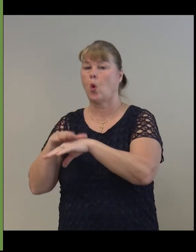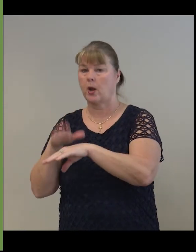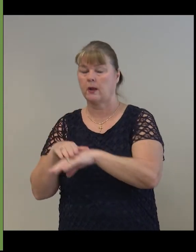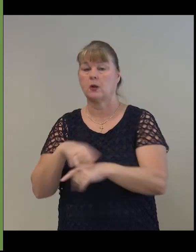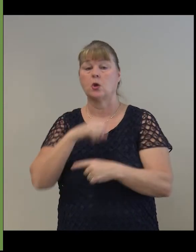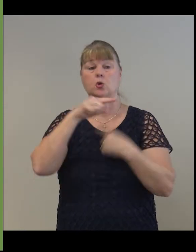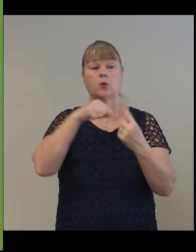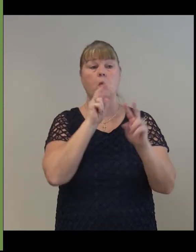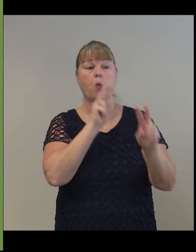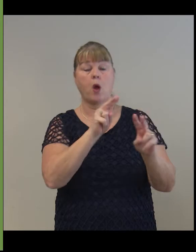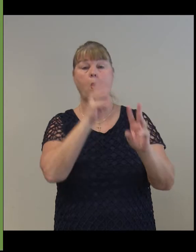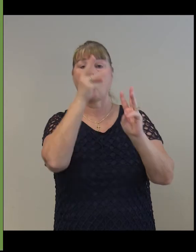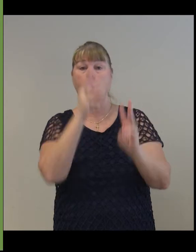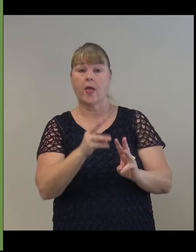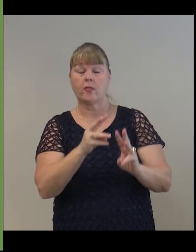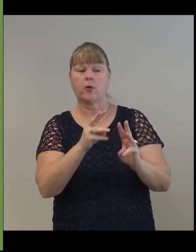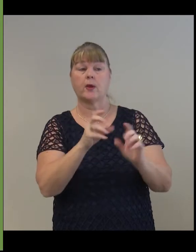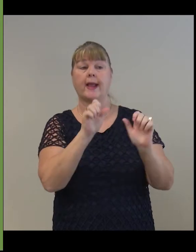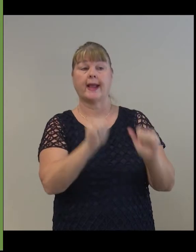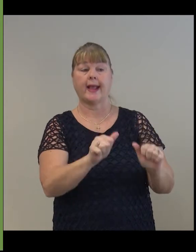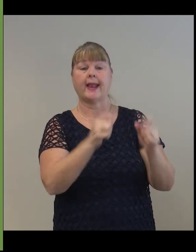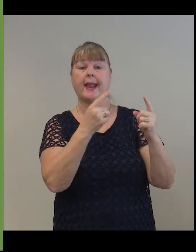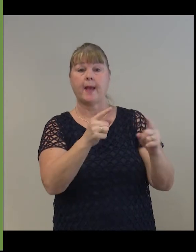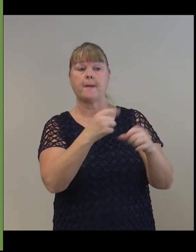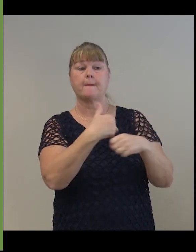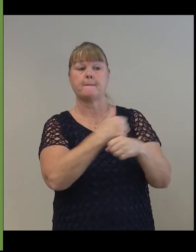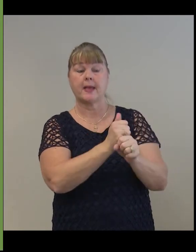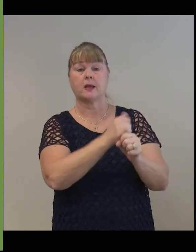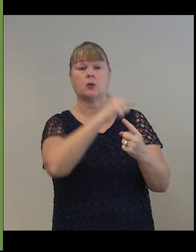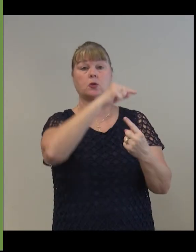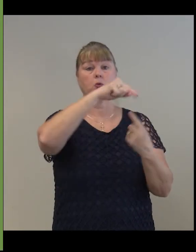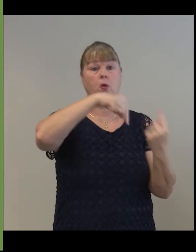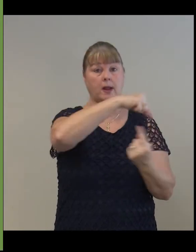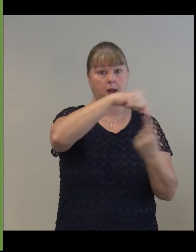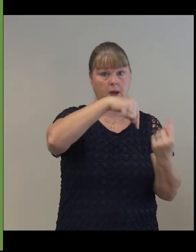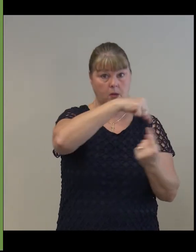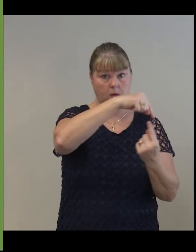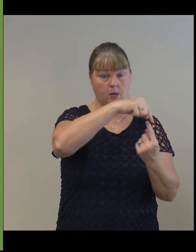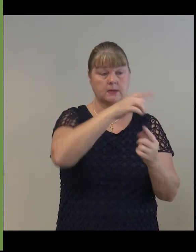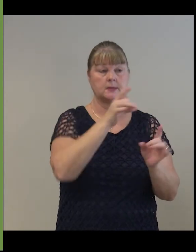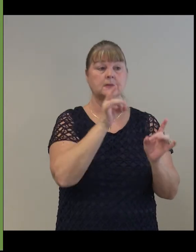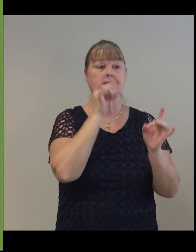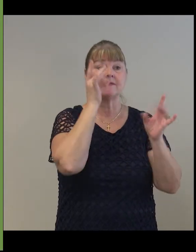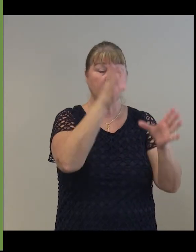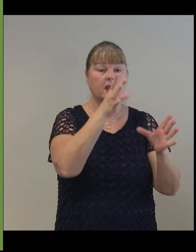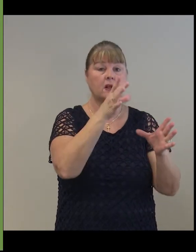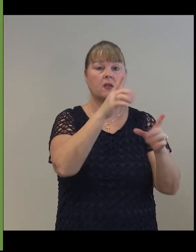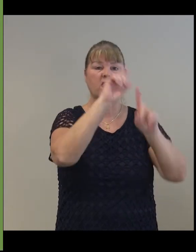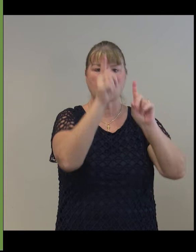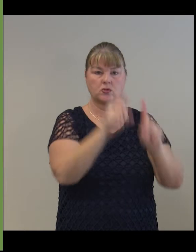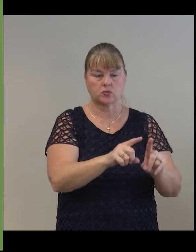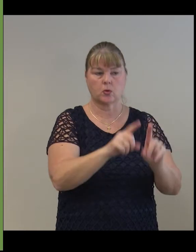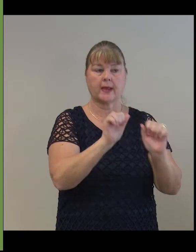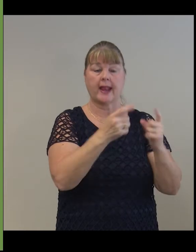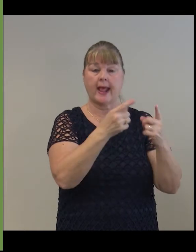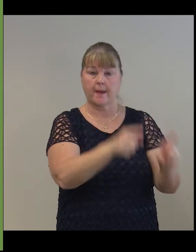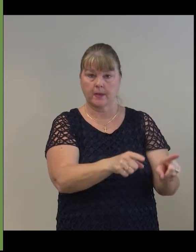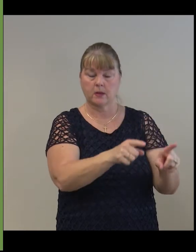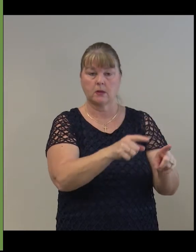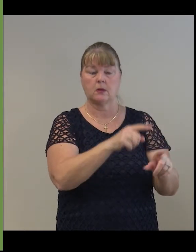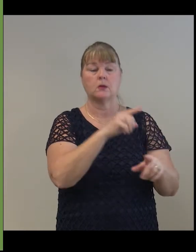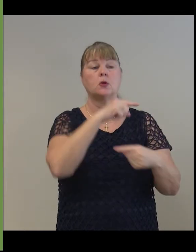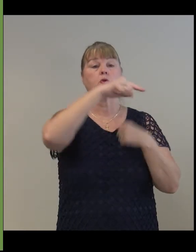tornado. A severe thunderstorm is likely. So your tornado watches can last several hours because they can